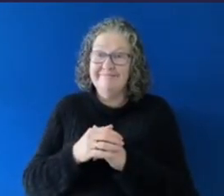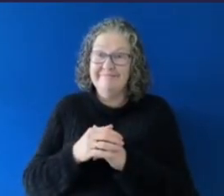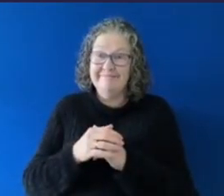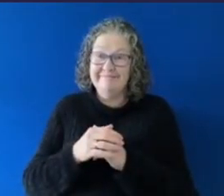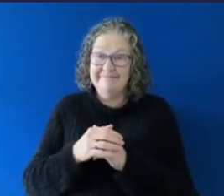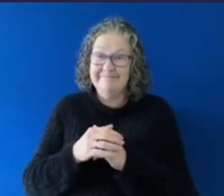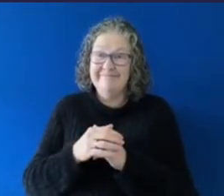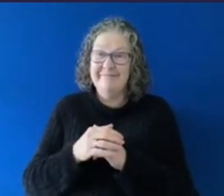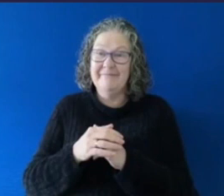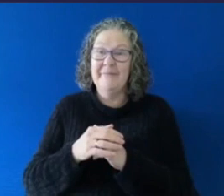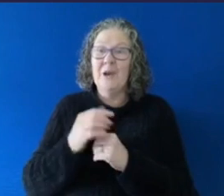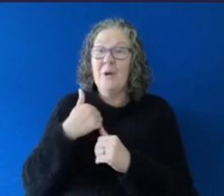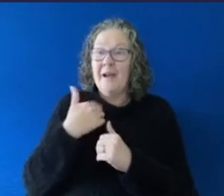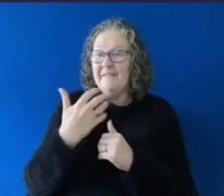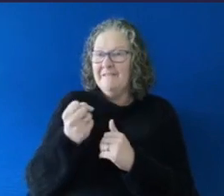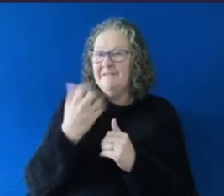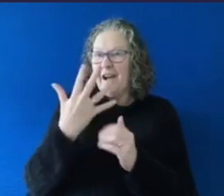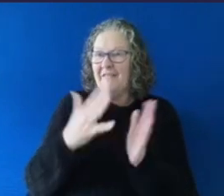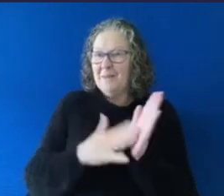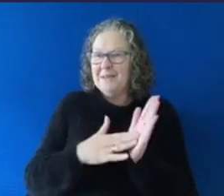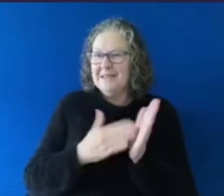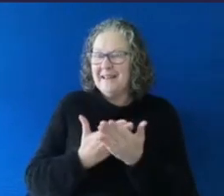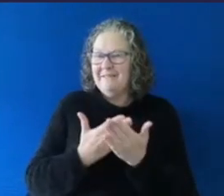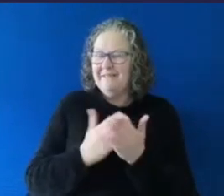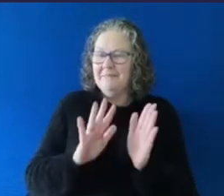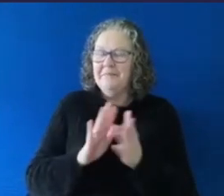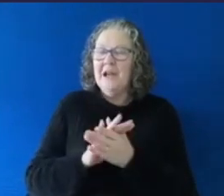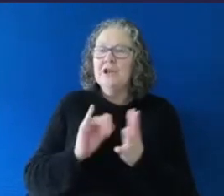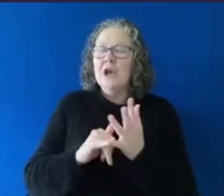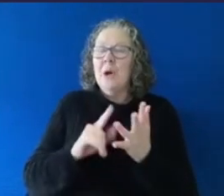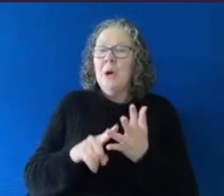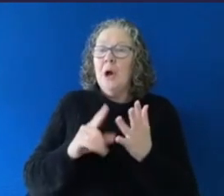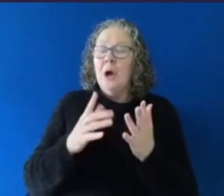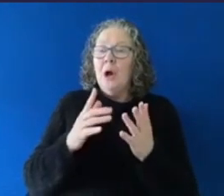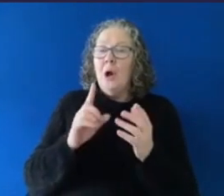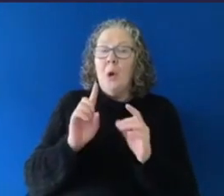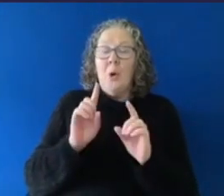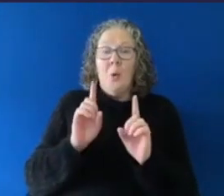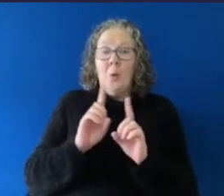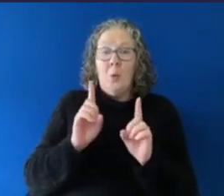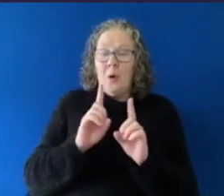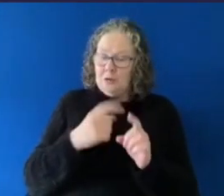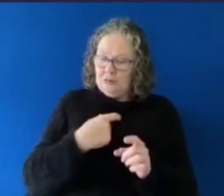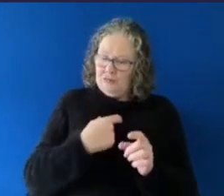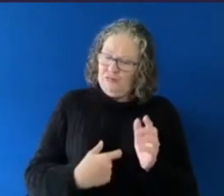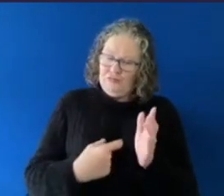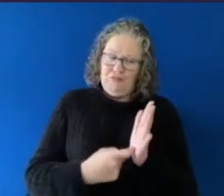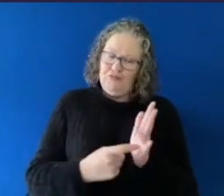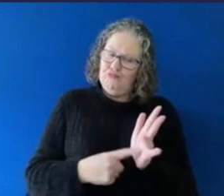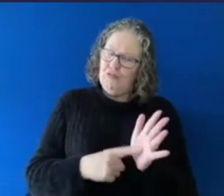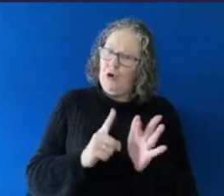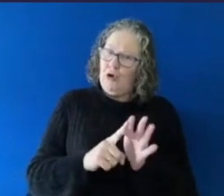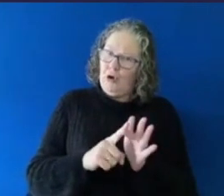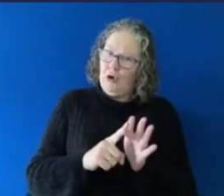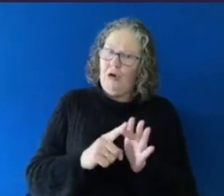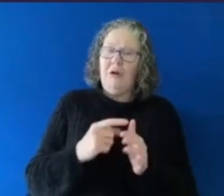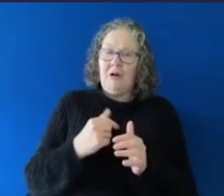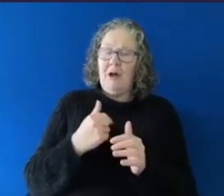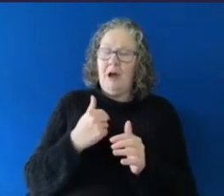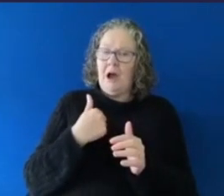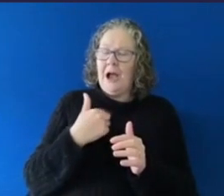5 minutes. Okay. This is what role does for people. It provides all of these things. I need to hurry along here.